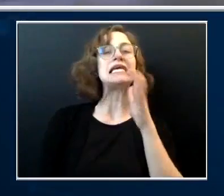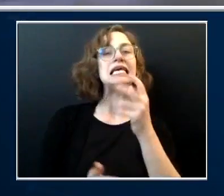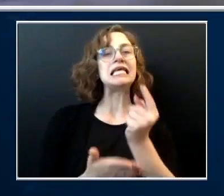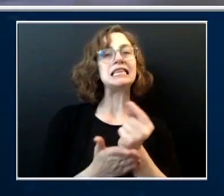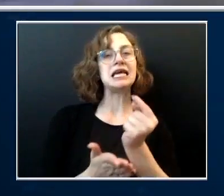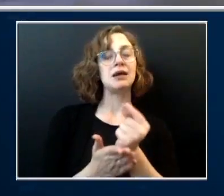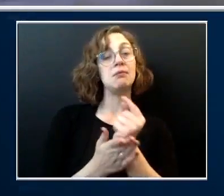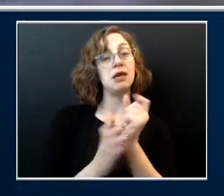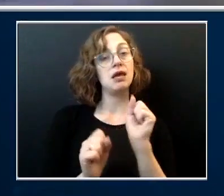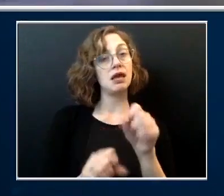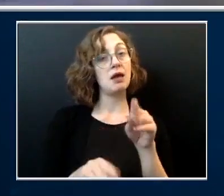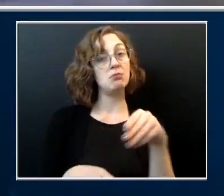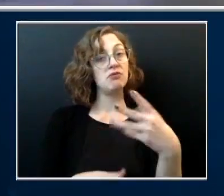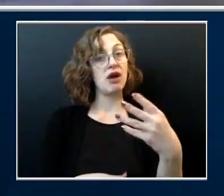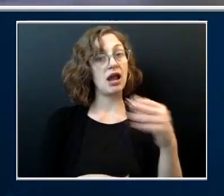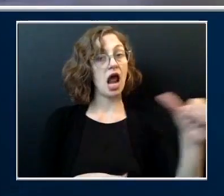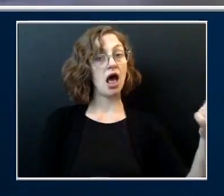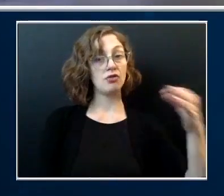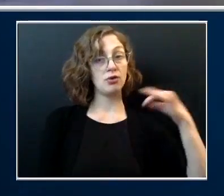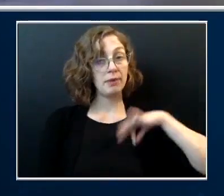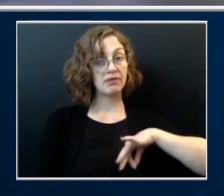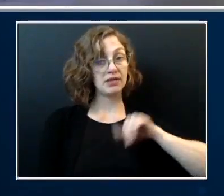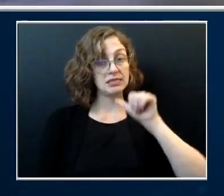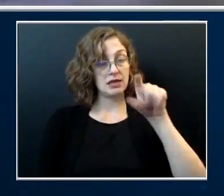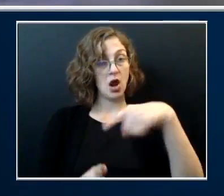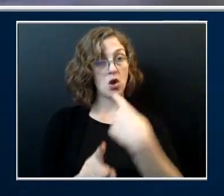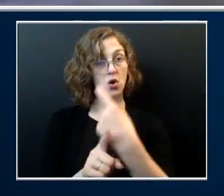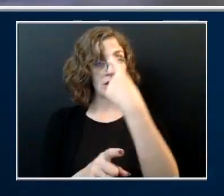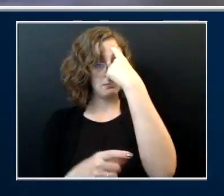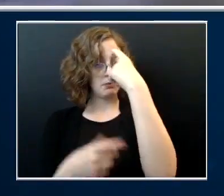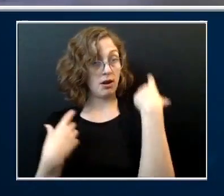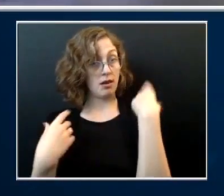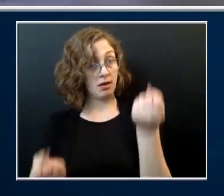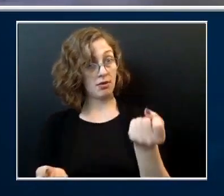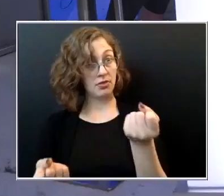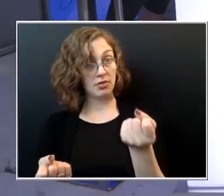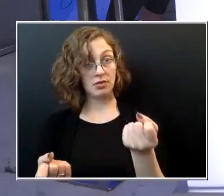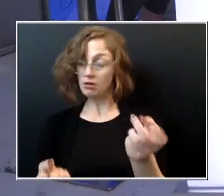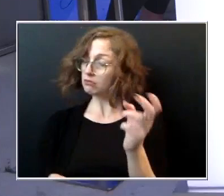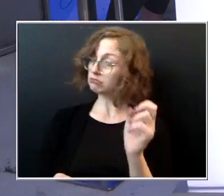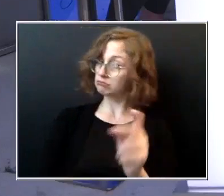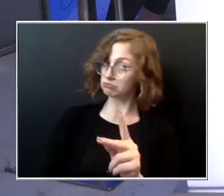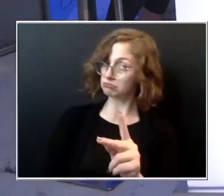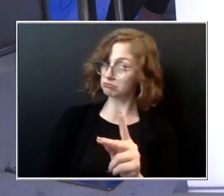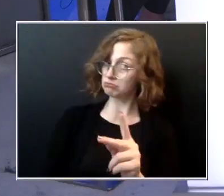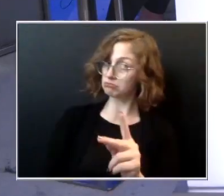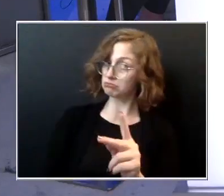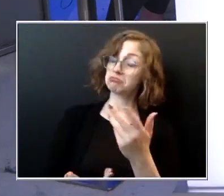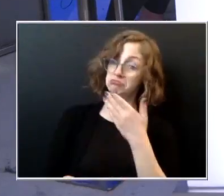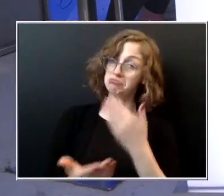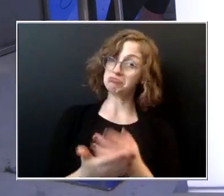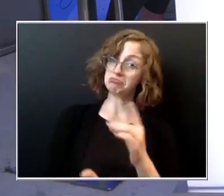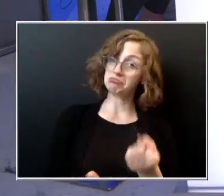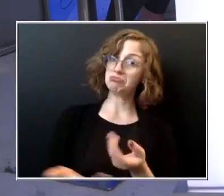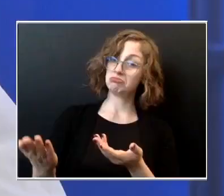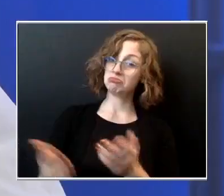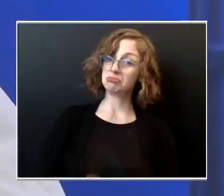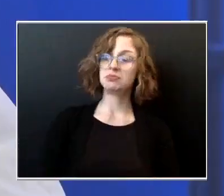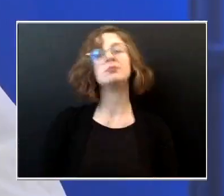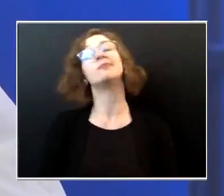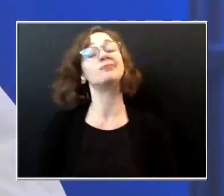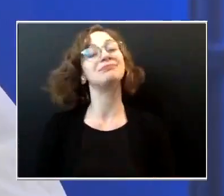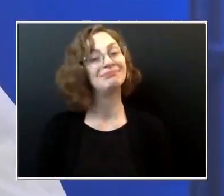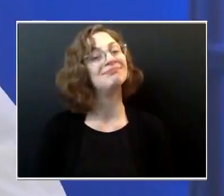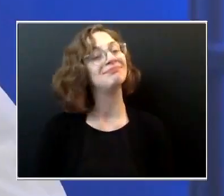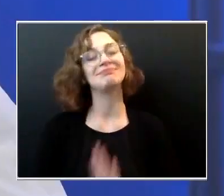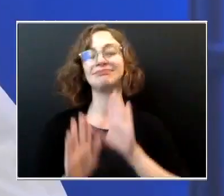benefits outside of brain health? Ooh, okay. Well, I think that's a pretty good question. What do you think? Yeah, that's a great question, and I